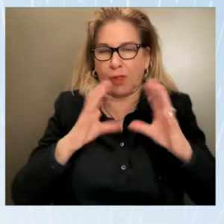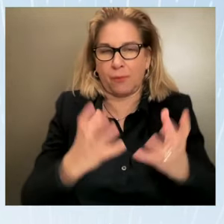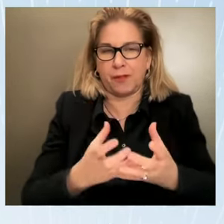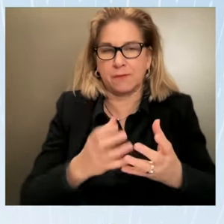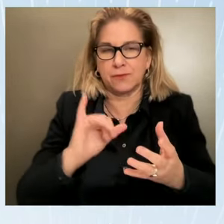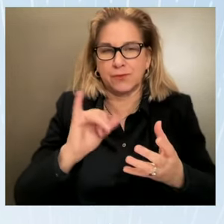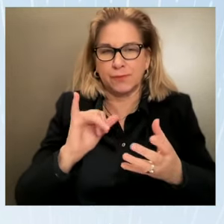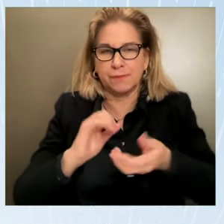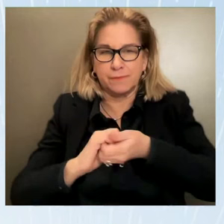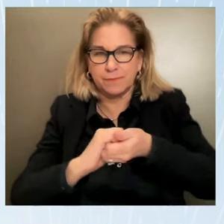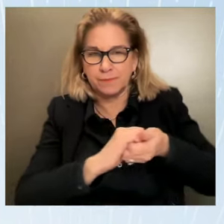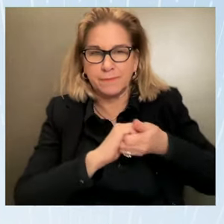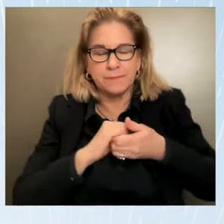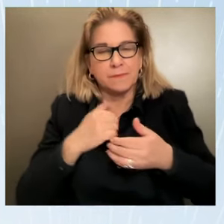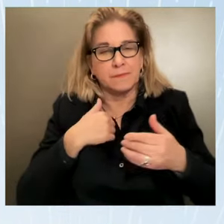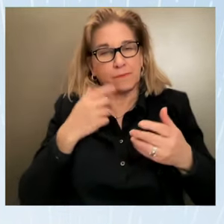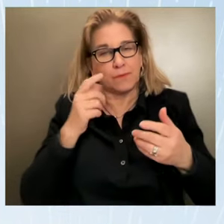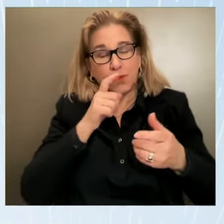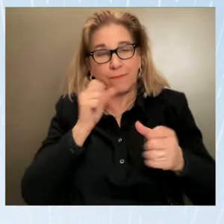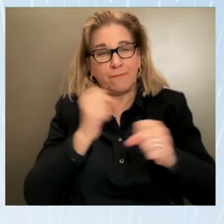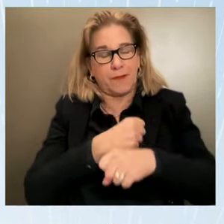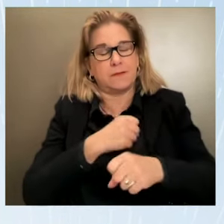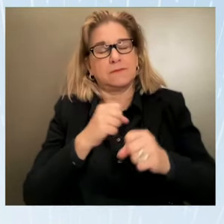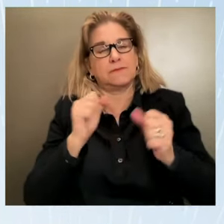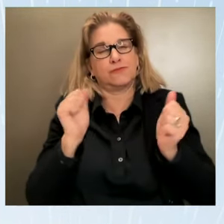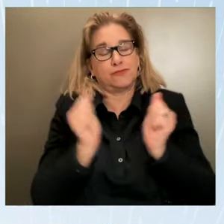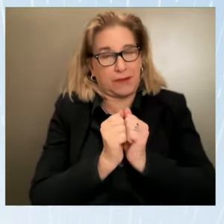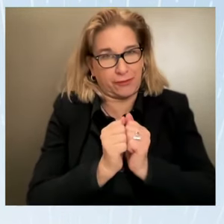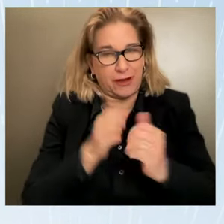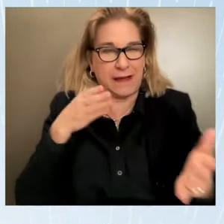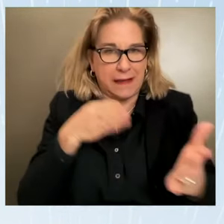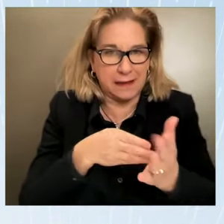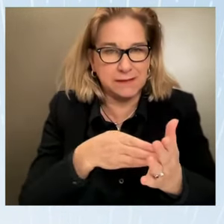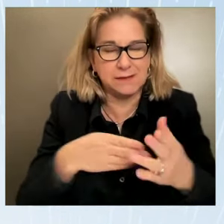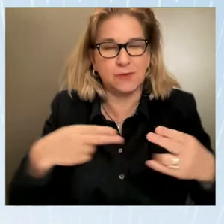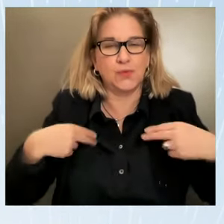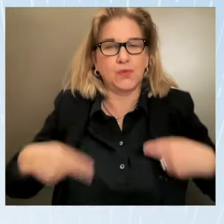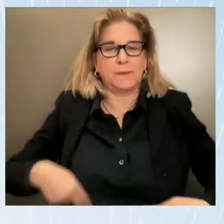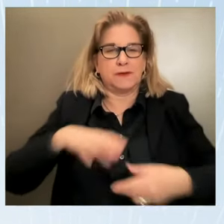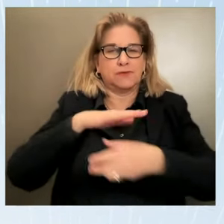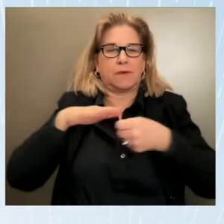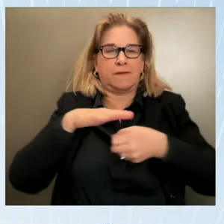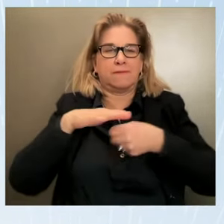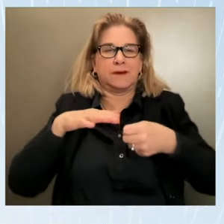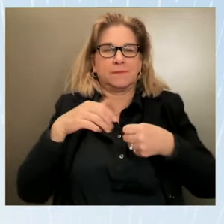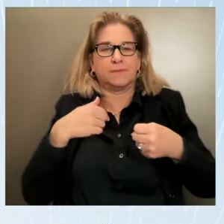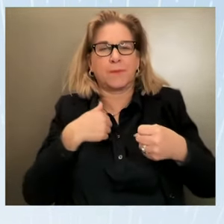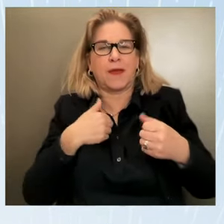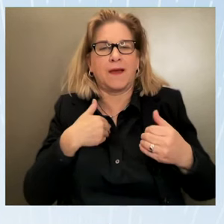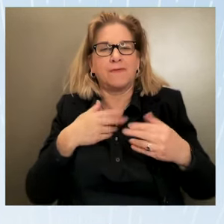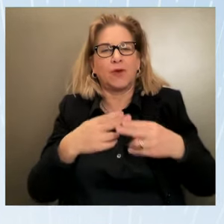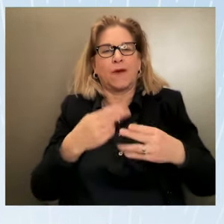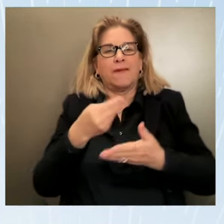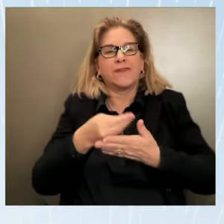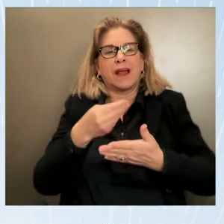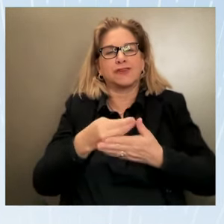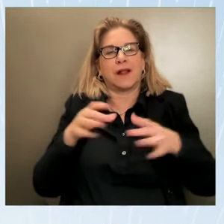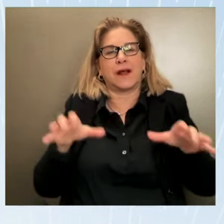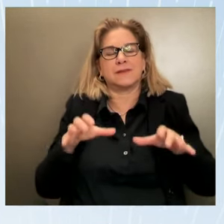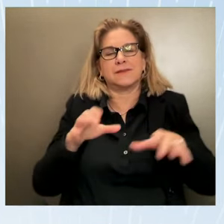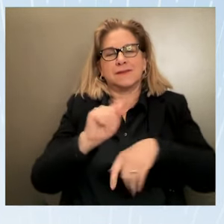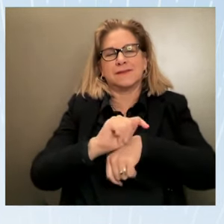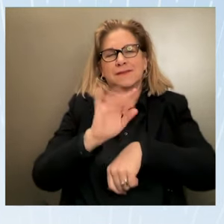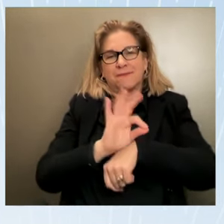Task Force and the Egmont Group of Financial Intelligence Units. There, we continue to raise awareness about these issues, enhance